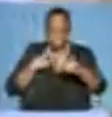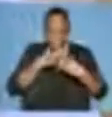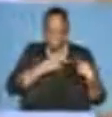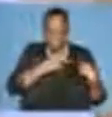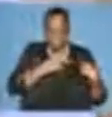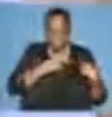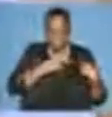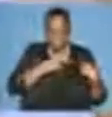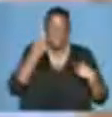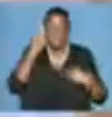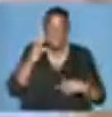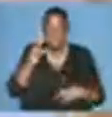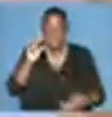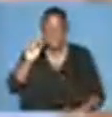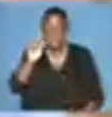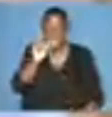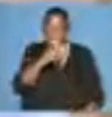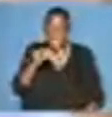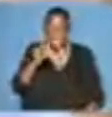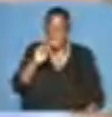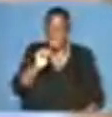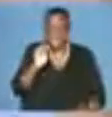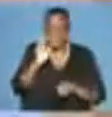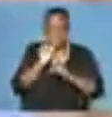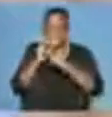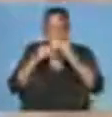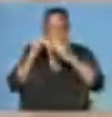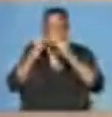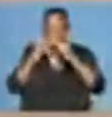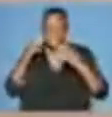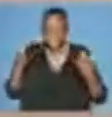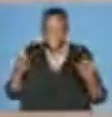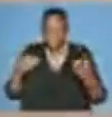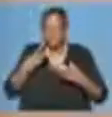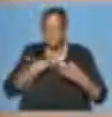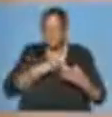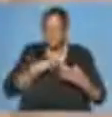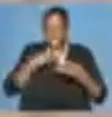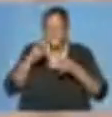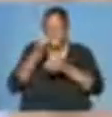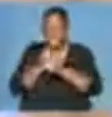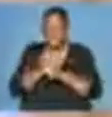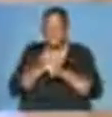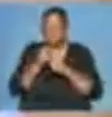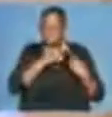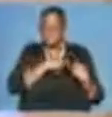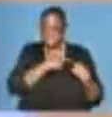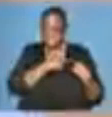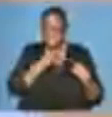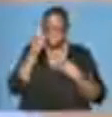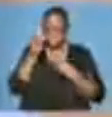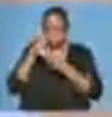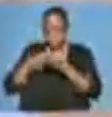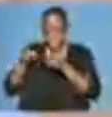contractor for A&M Construction. And as he said, we take full responsibility of what